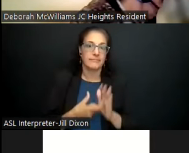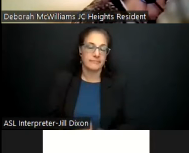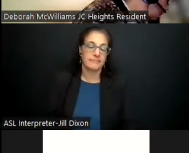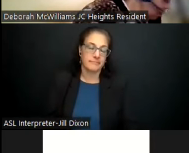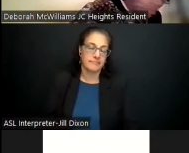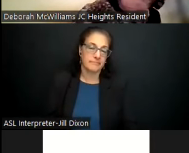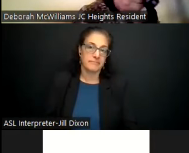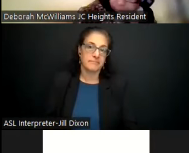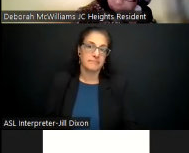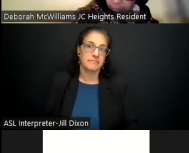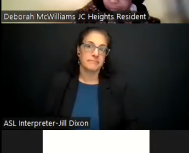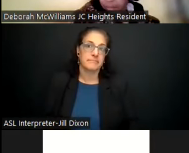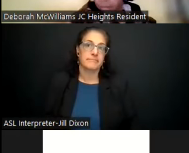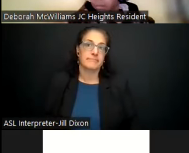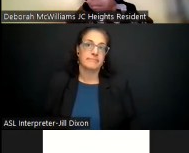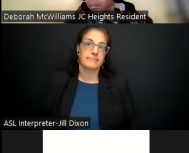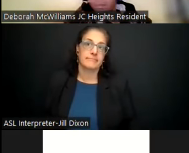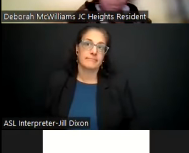well.